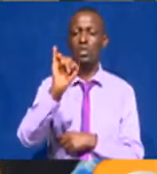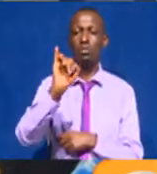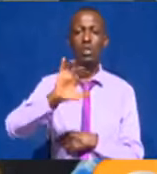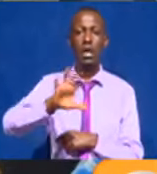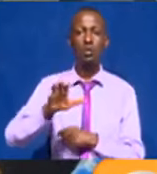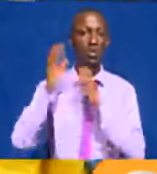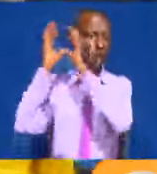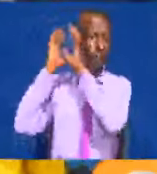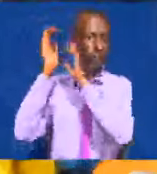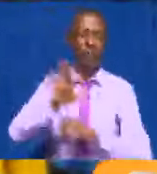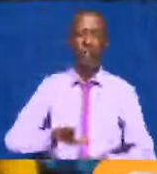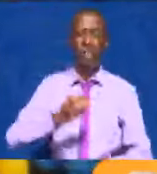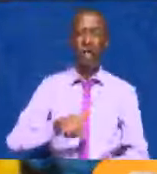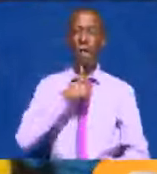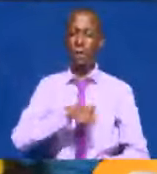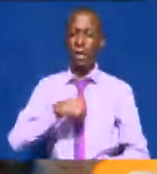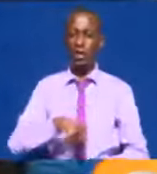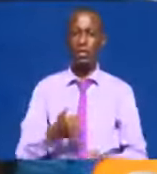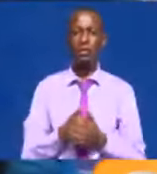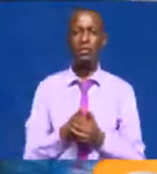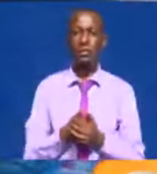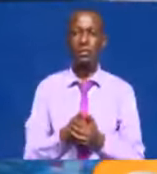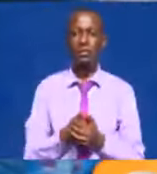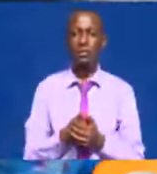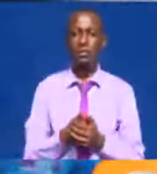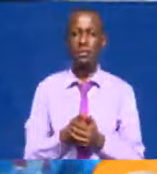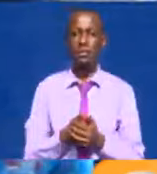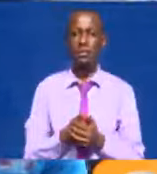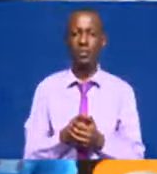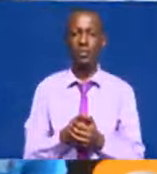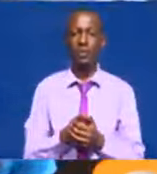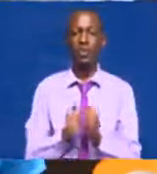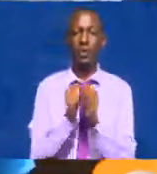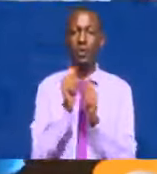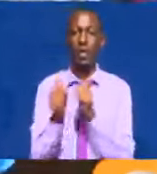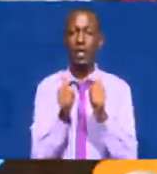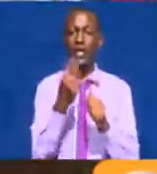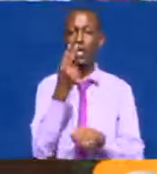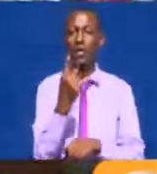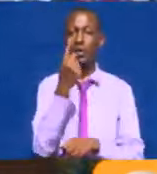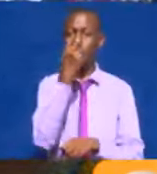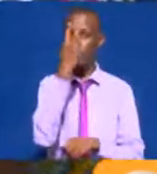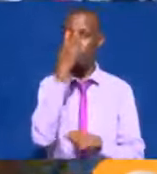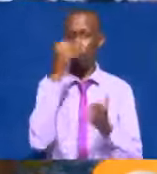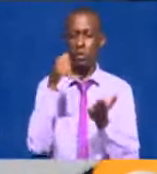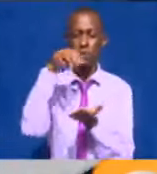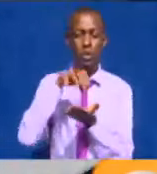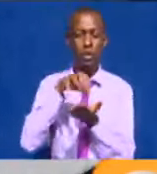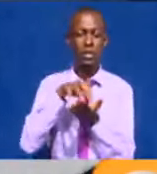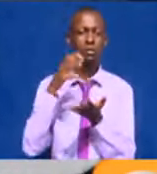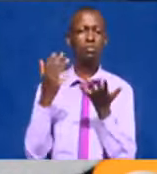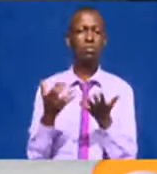mkimiliki makusudi. In count one, Mackenzie and 31 other suspects have been charged with engaging in organized criminal